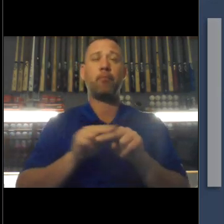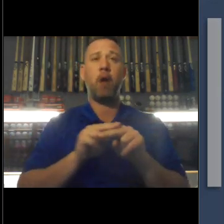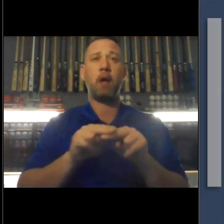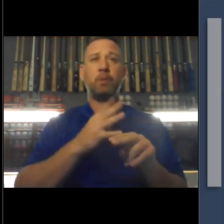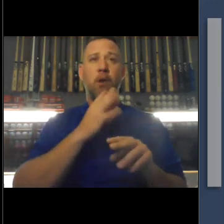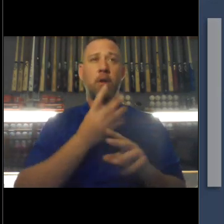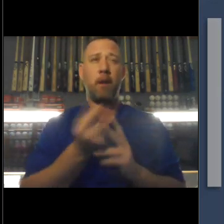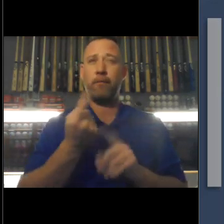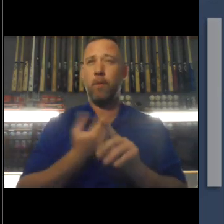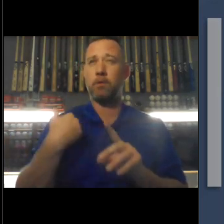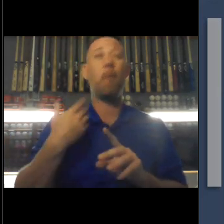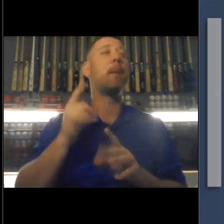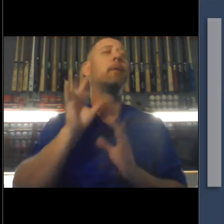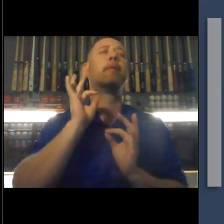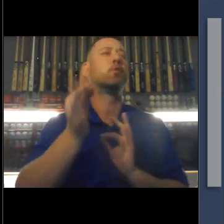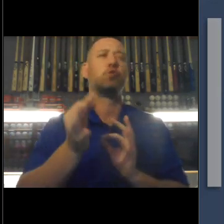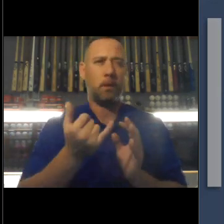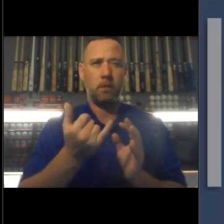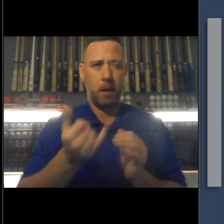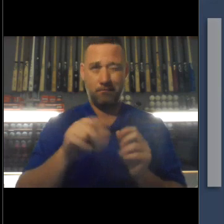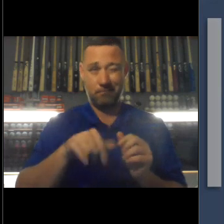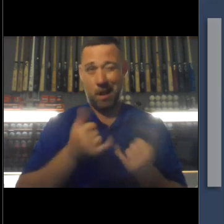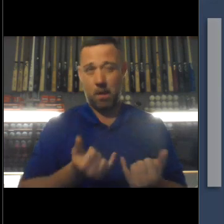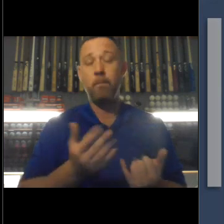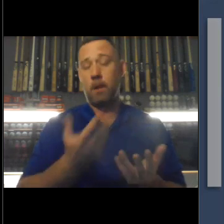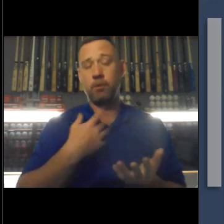ago? Maybe in the future, not those particular projects, but.